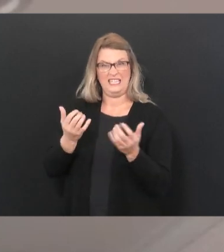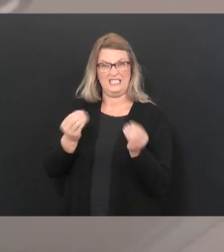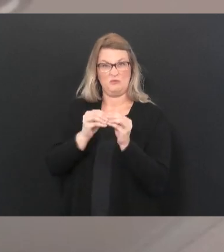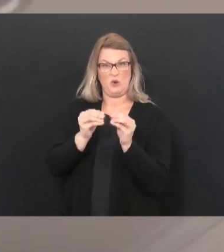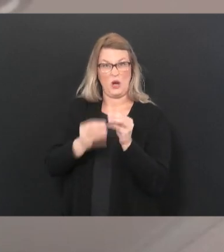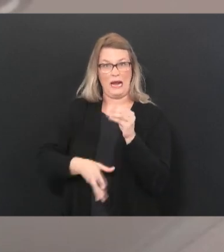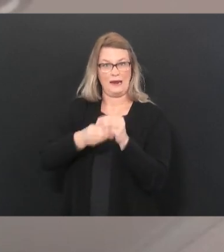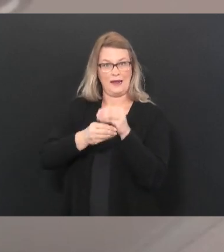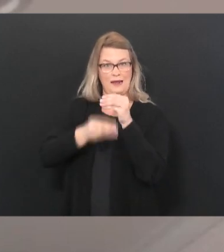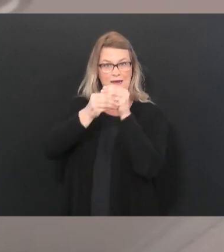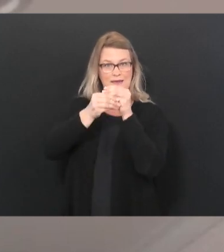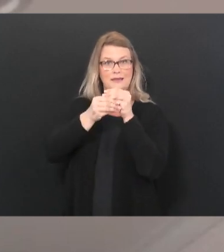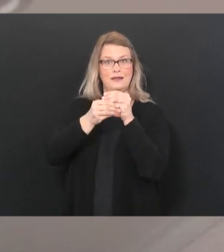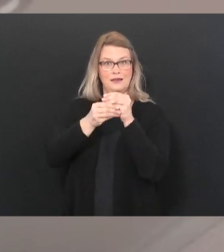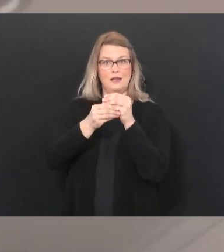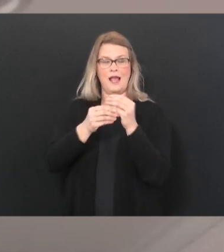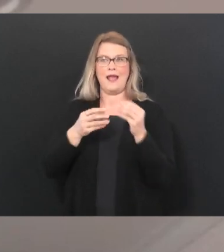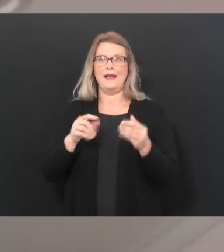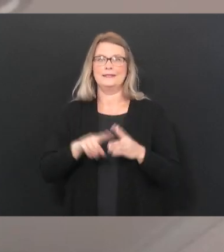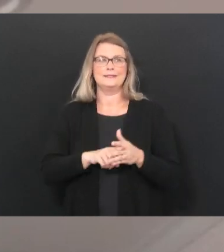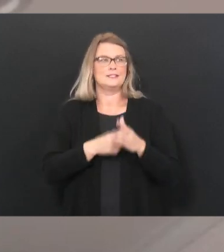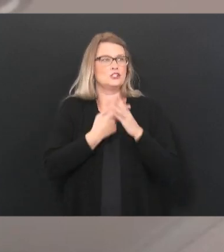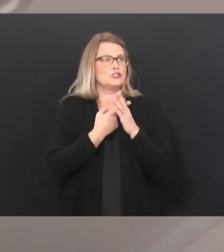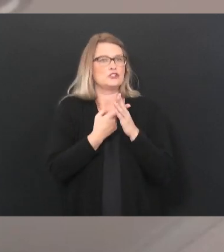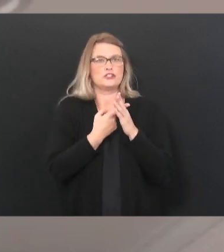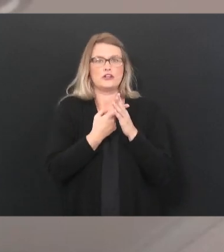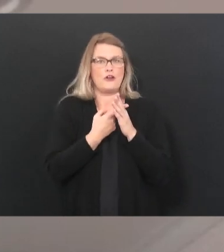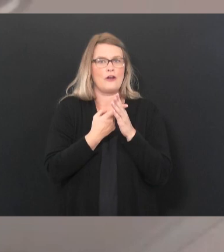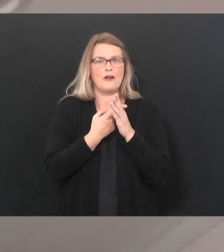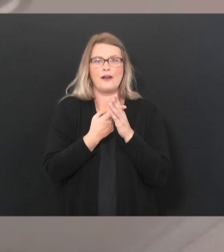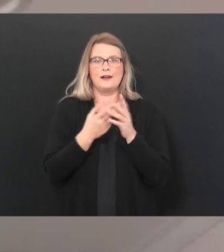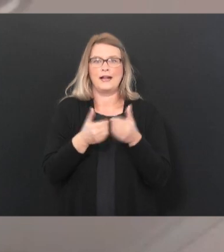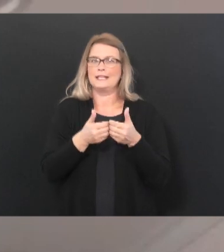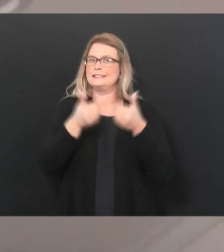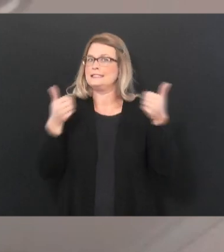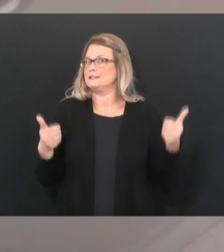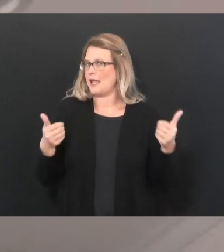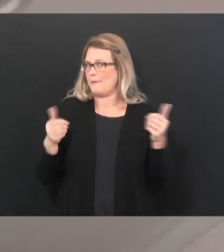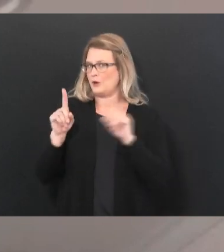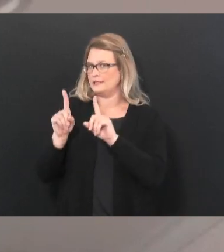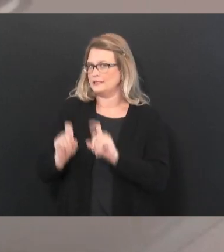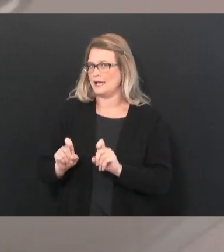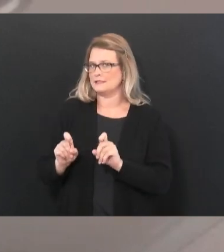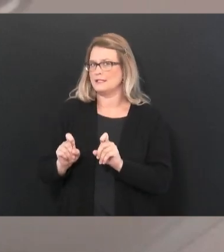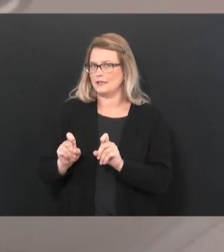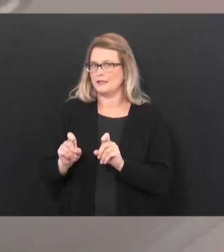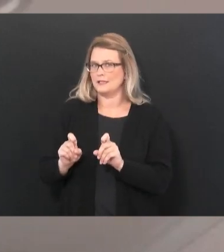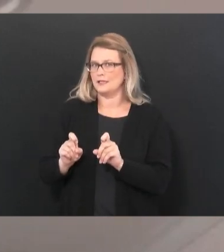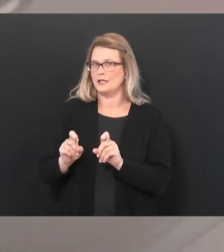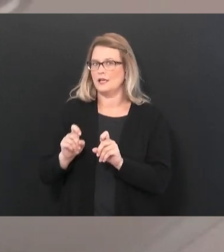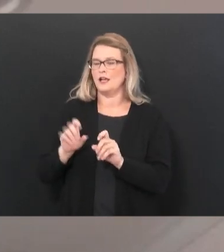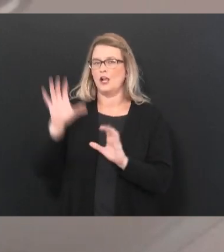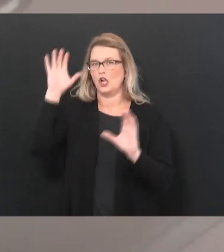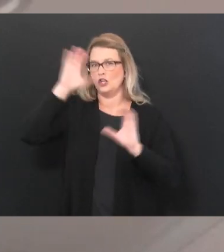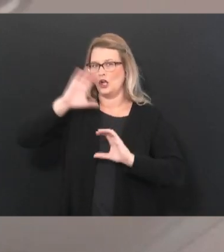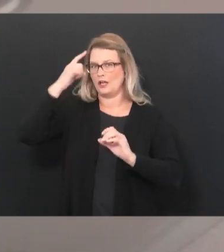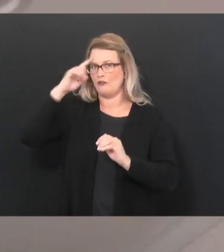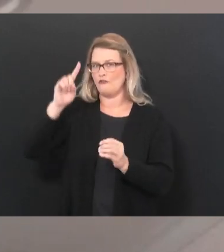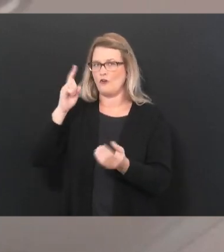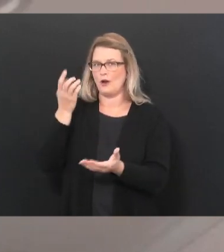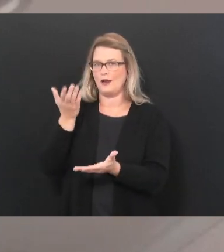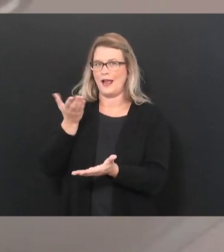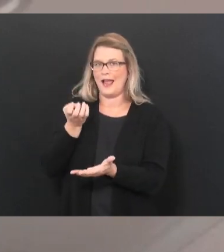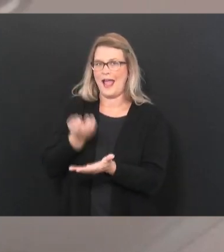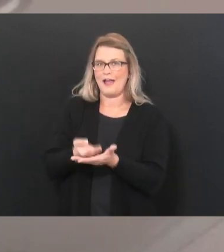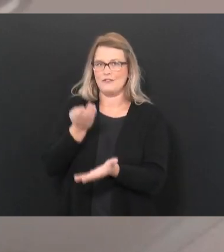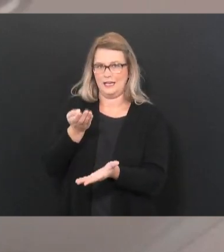also start to look at bringing out a separate kind of testing, which is looking for evidence of immune response